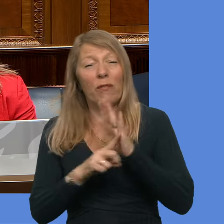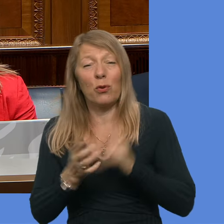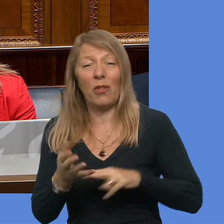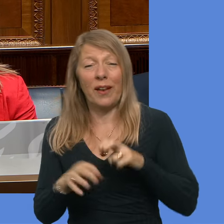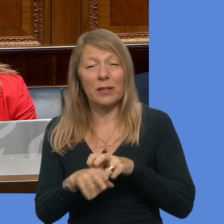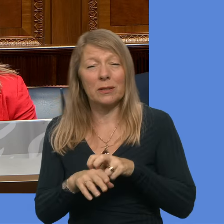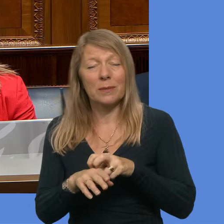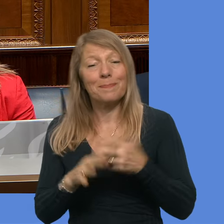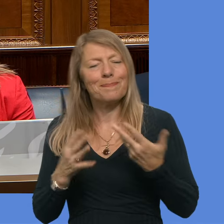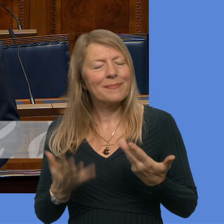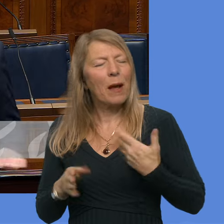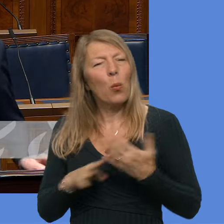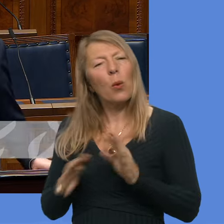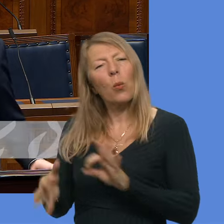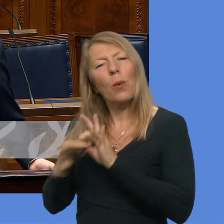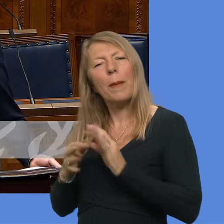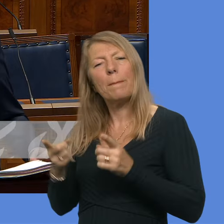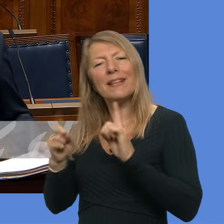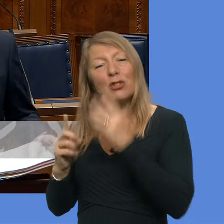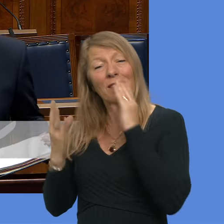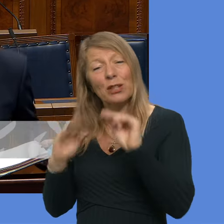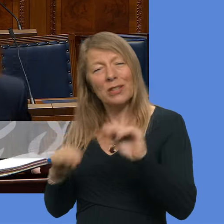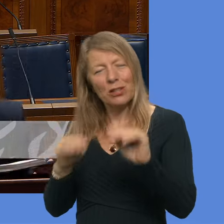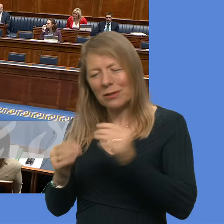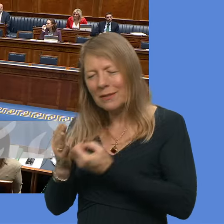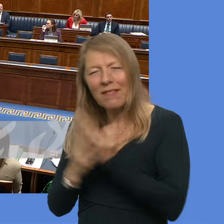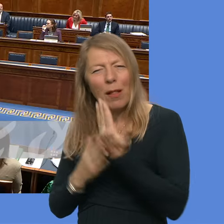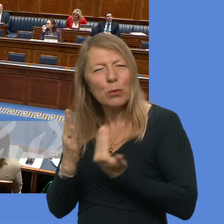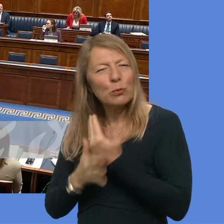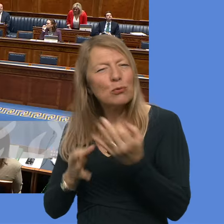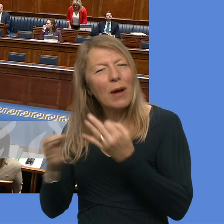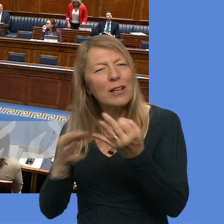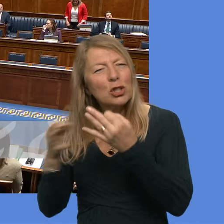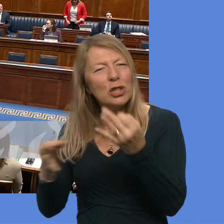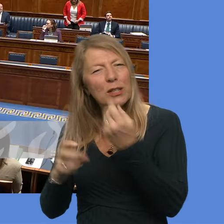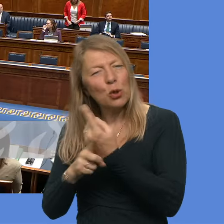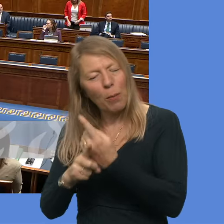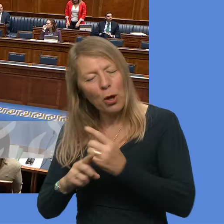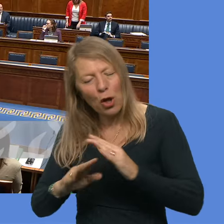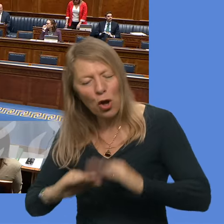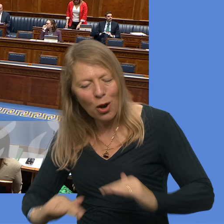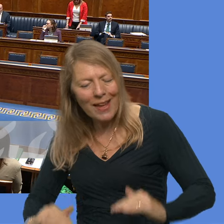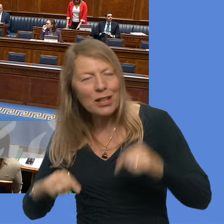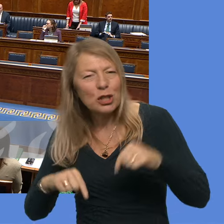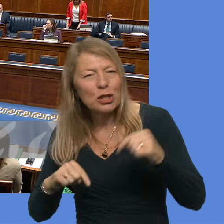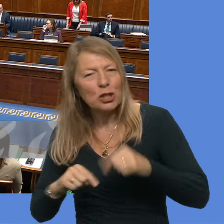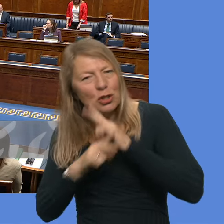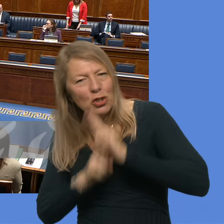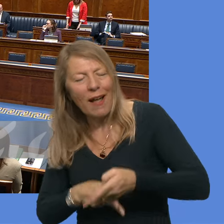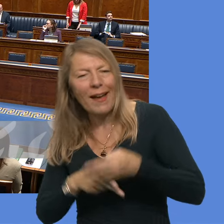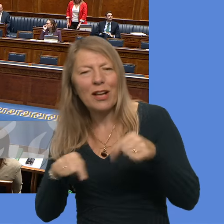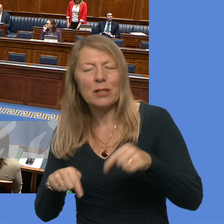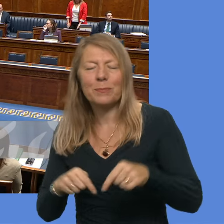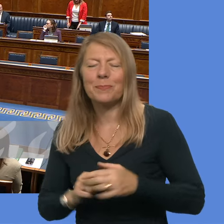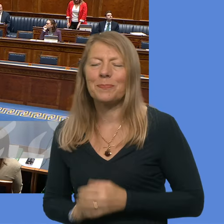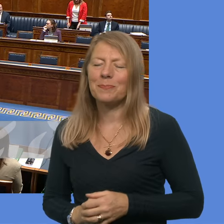develops and implements the early years and childcare strategy. Yeah, Thank you, and thank you, Minister, for that, and I welcome the